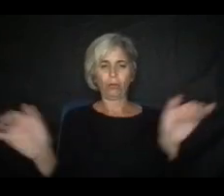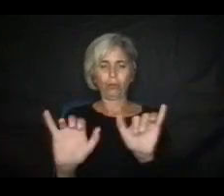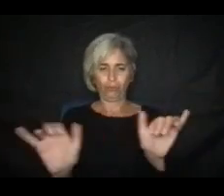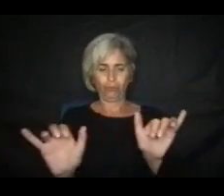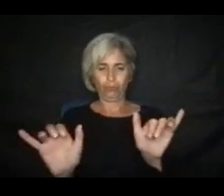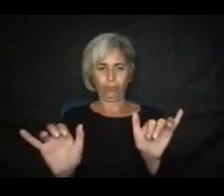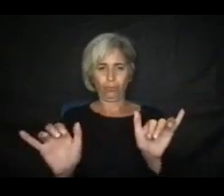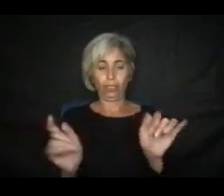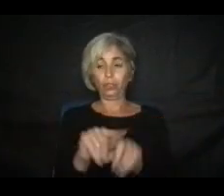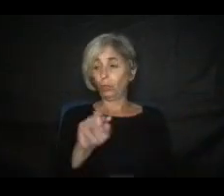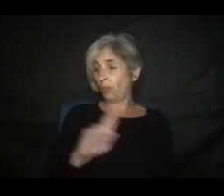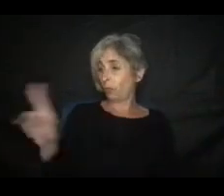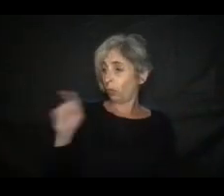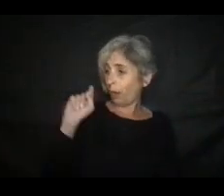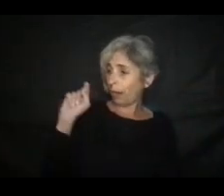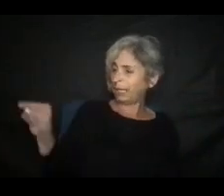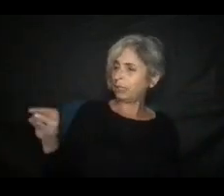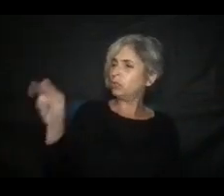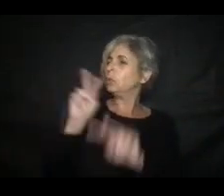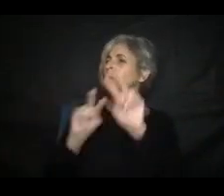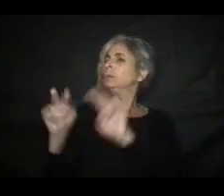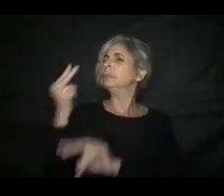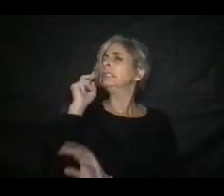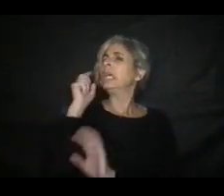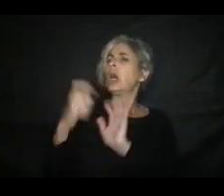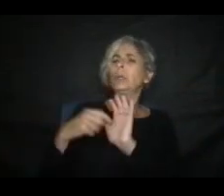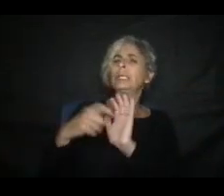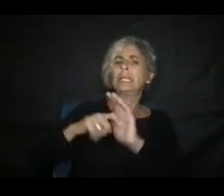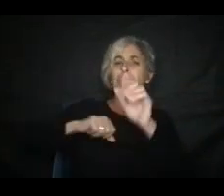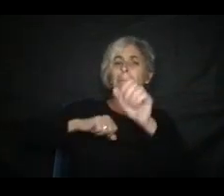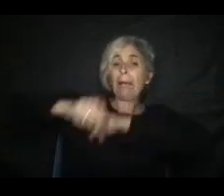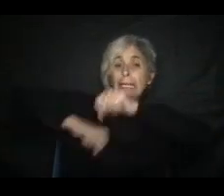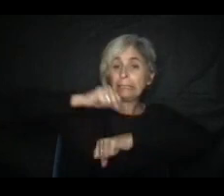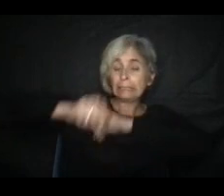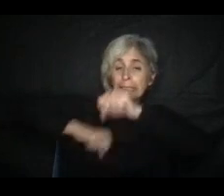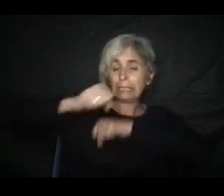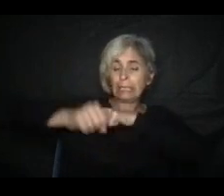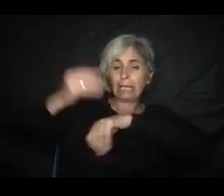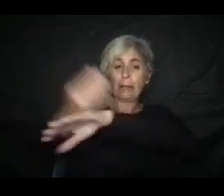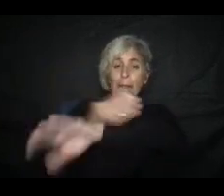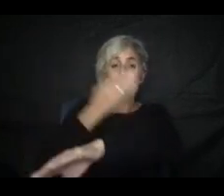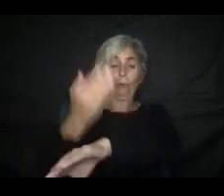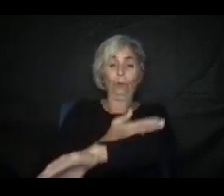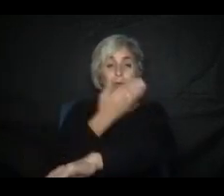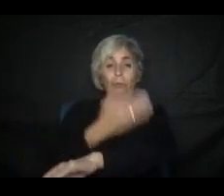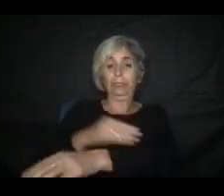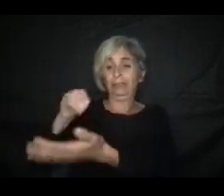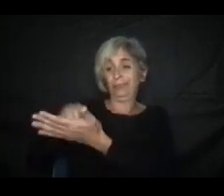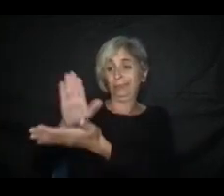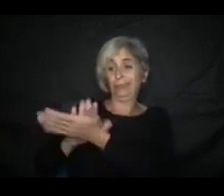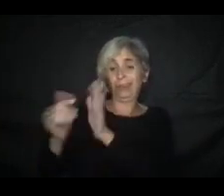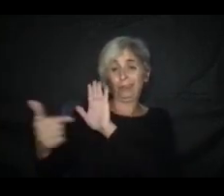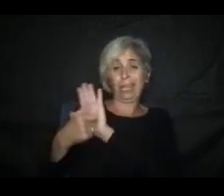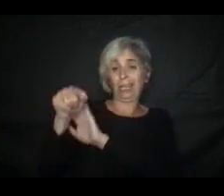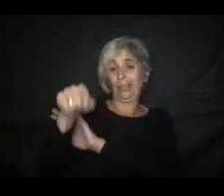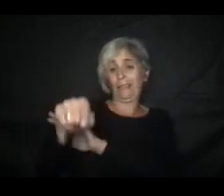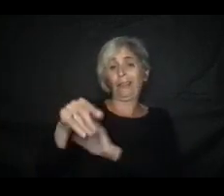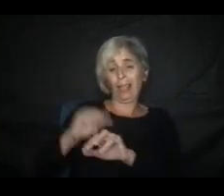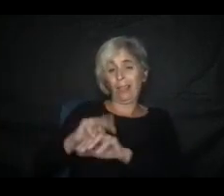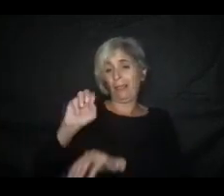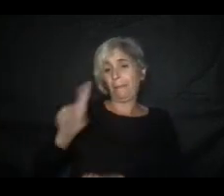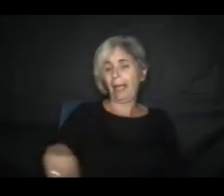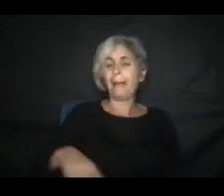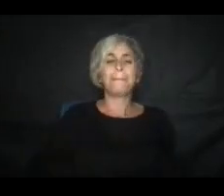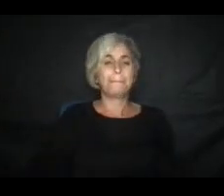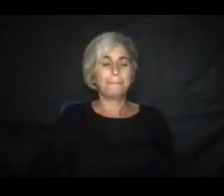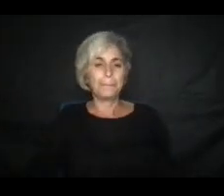then to your right, you'll see all of the bicycle project improvements mapped on the city's map.